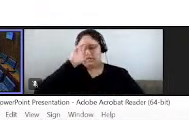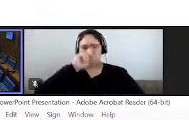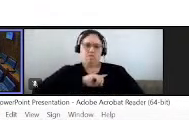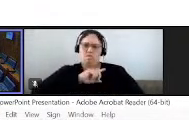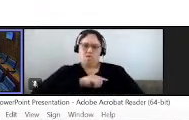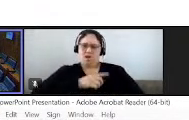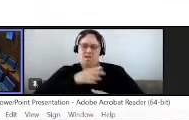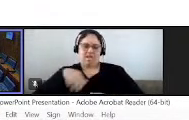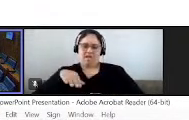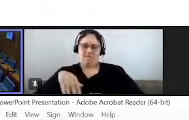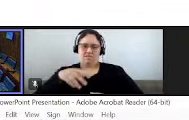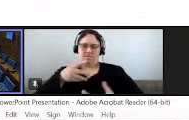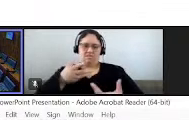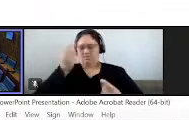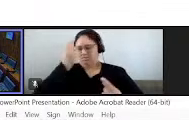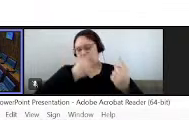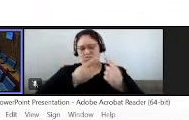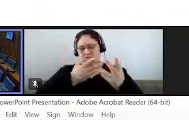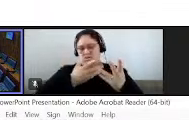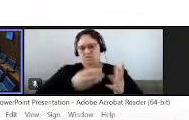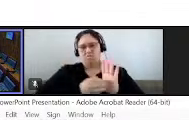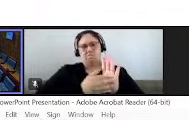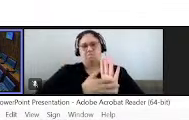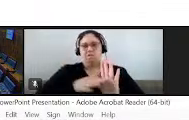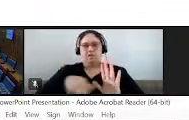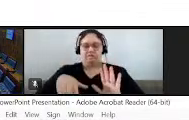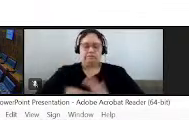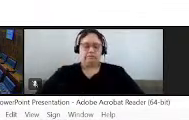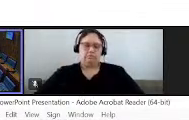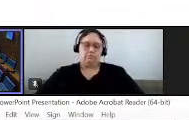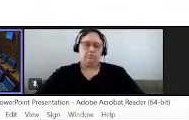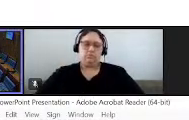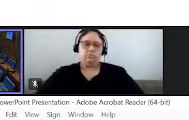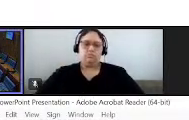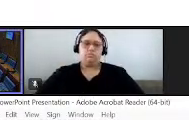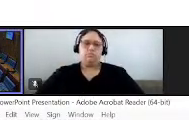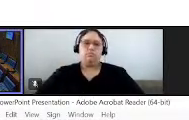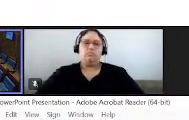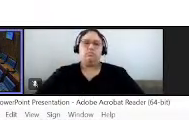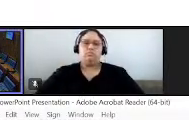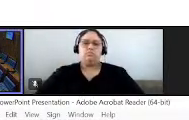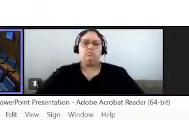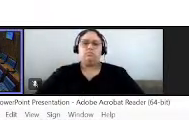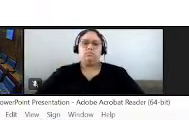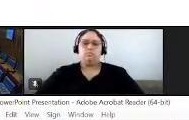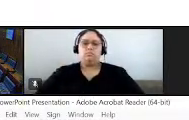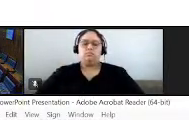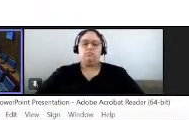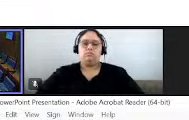that that was not looked at? And also,